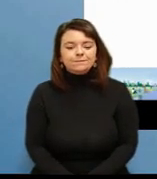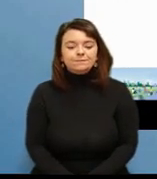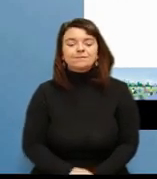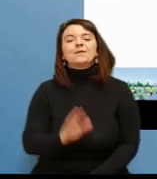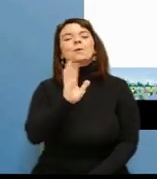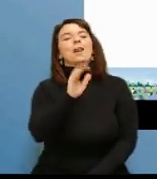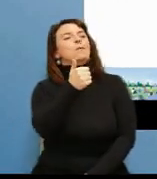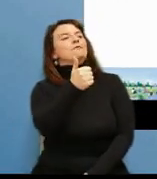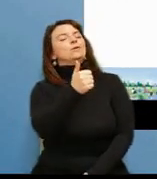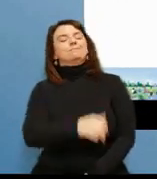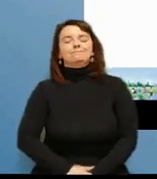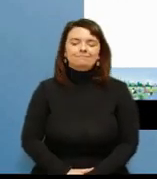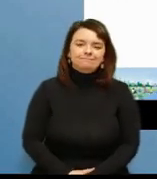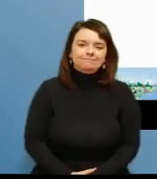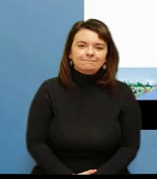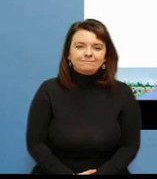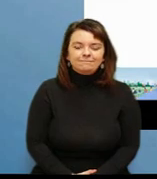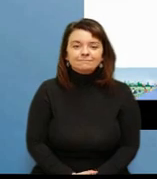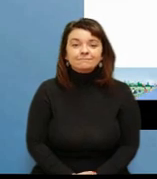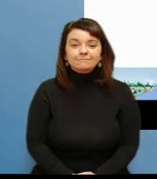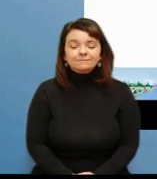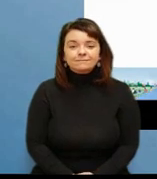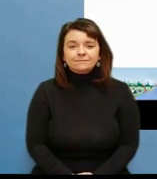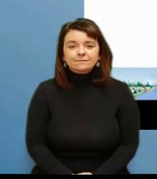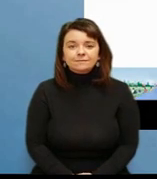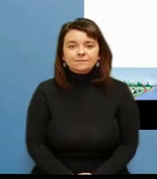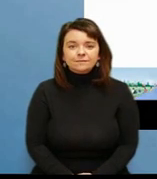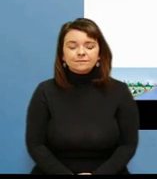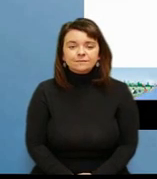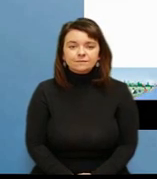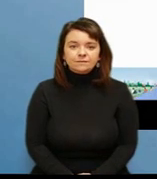Good afternoon. Hello, everyone. Hey, good afternoon.